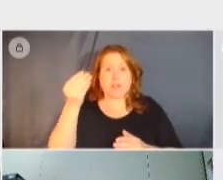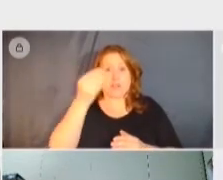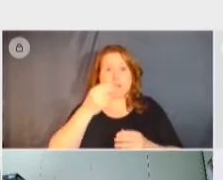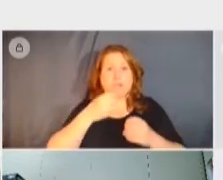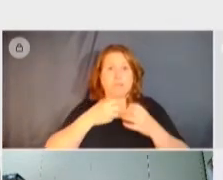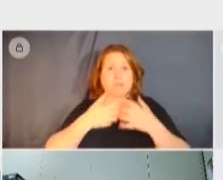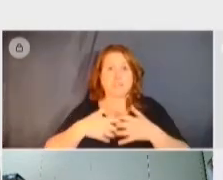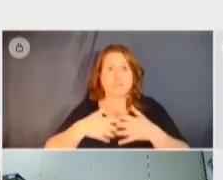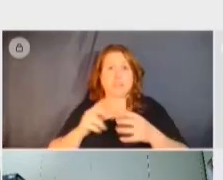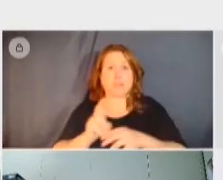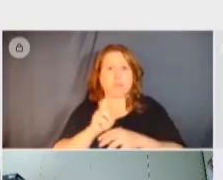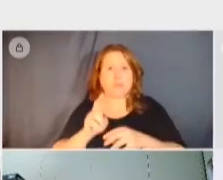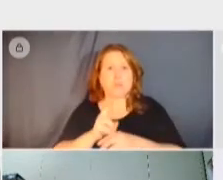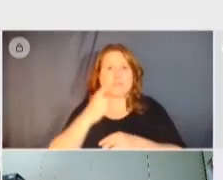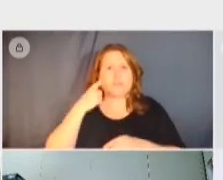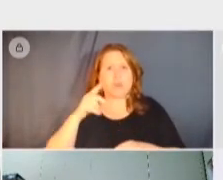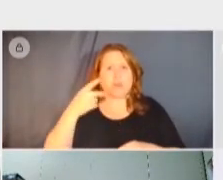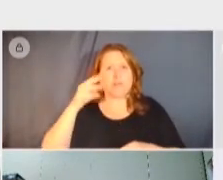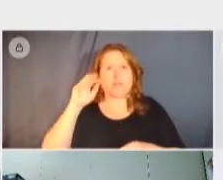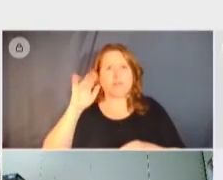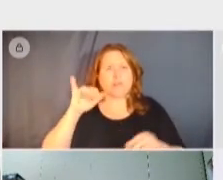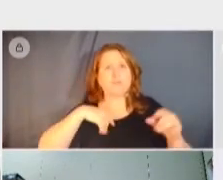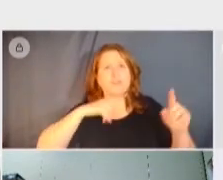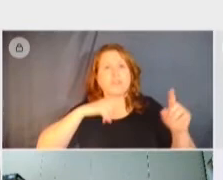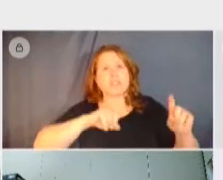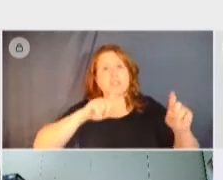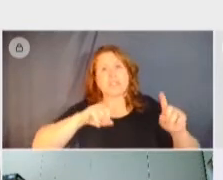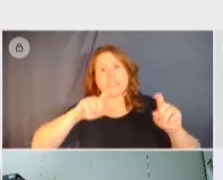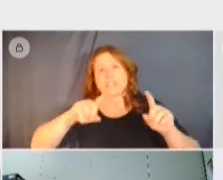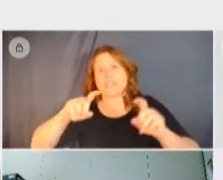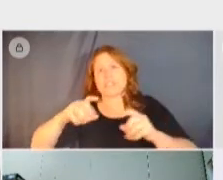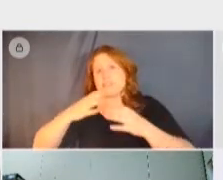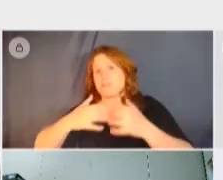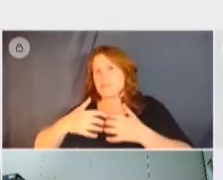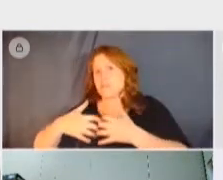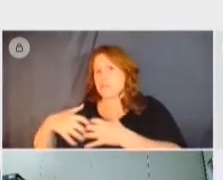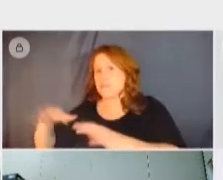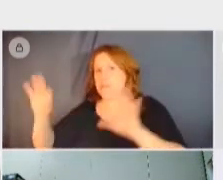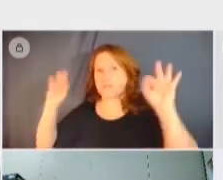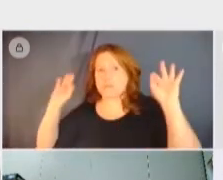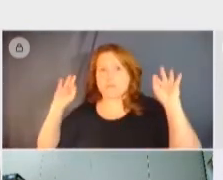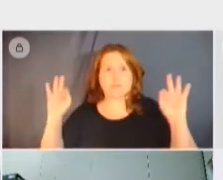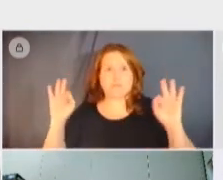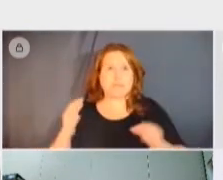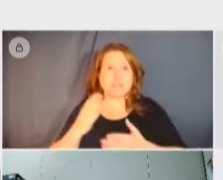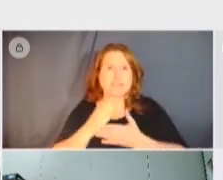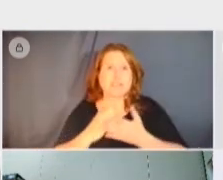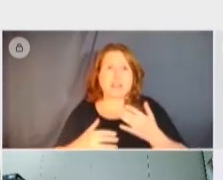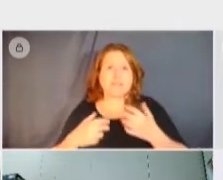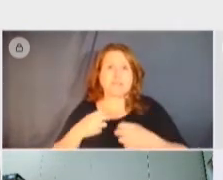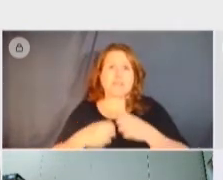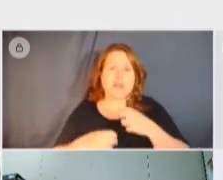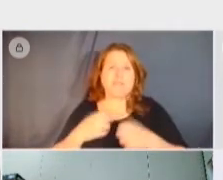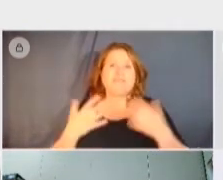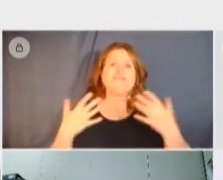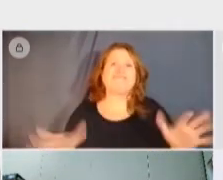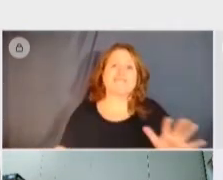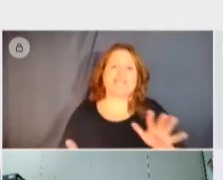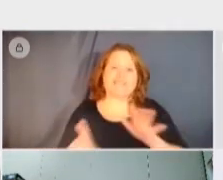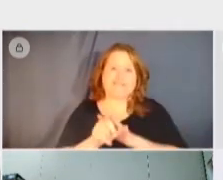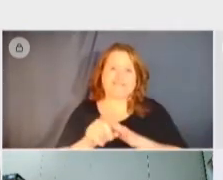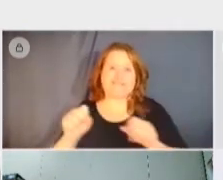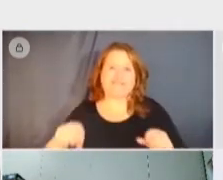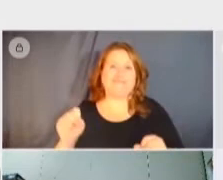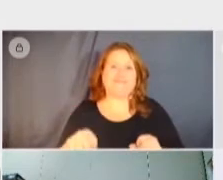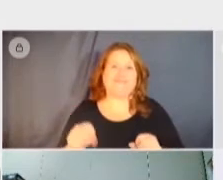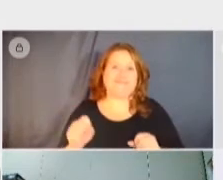functional testing has been completed. From that testing, there were some issues which arose, such as the submitted hardware configuration not